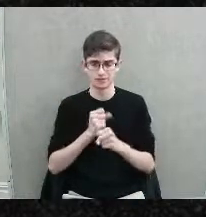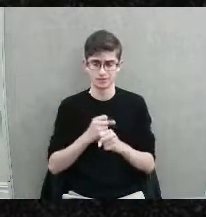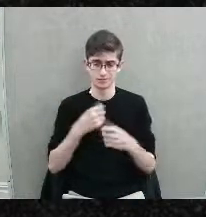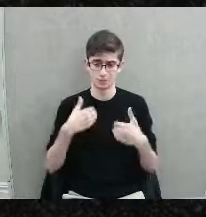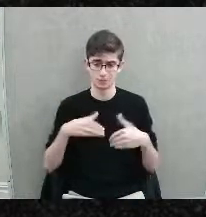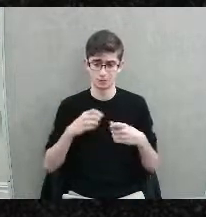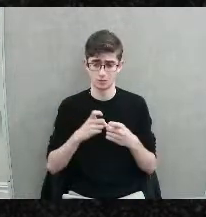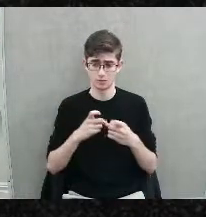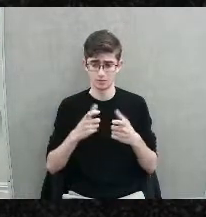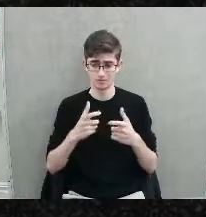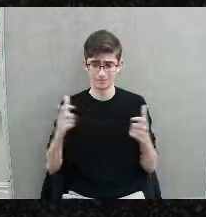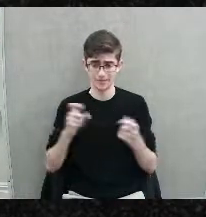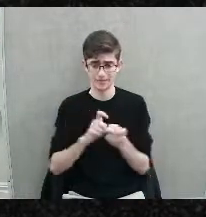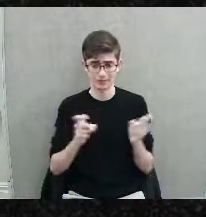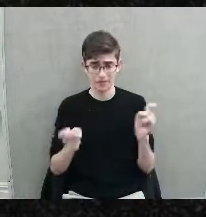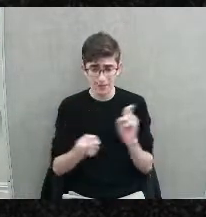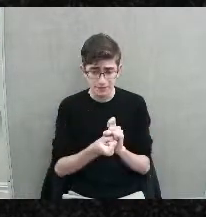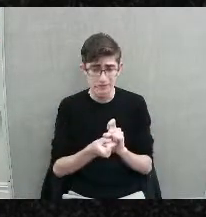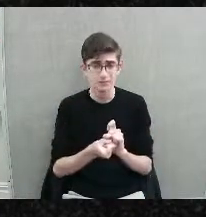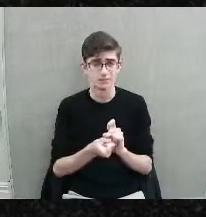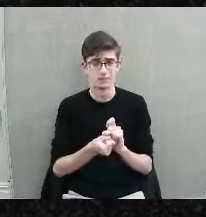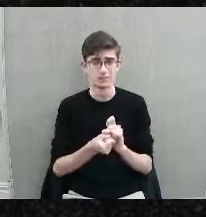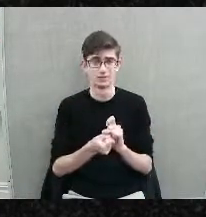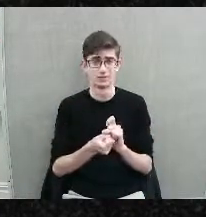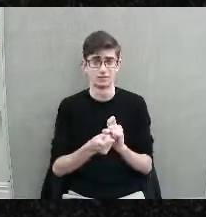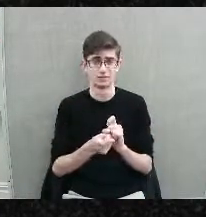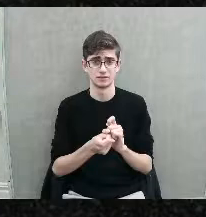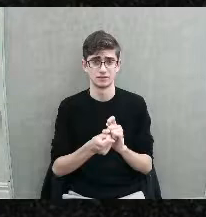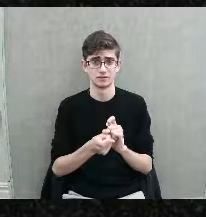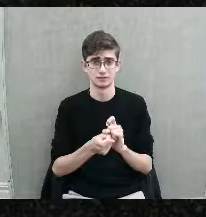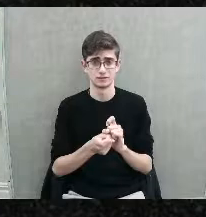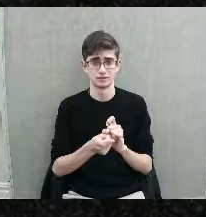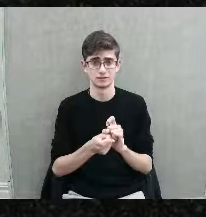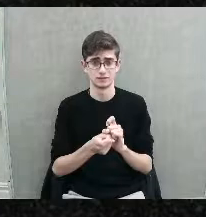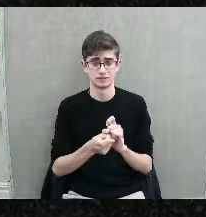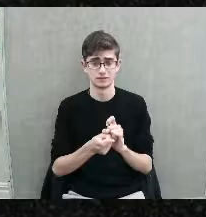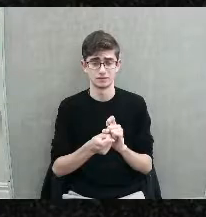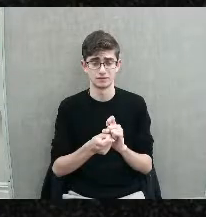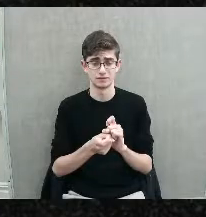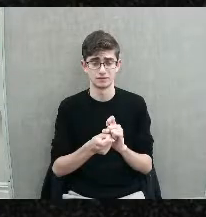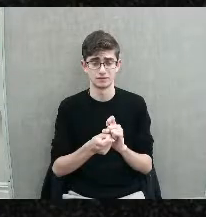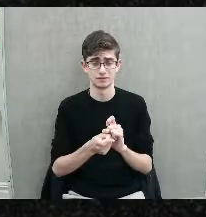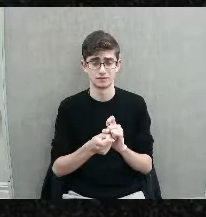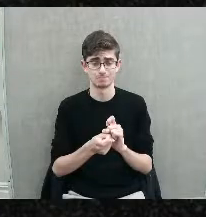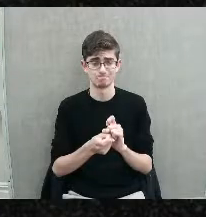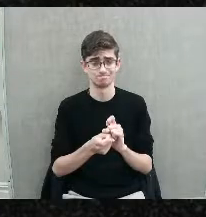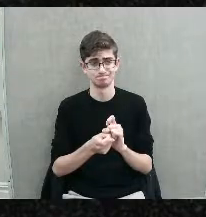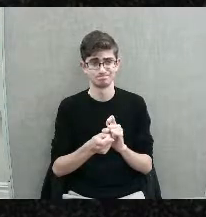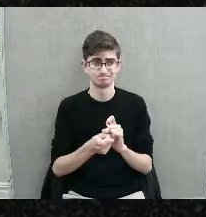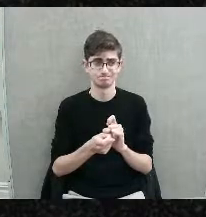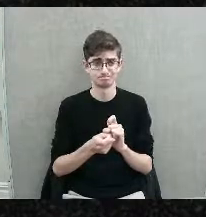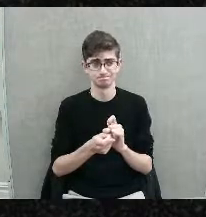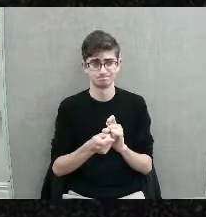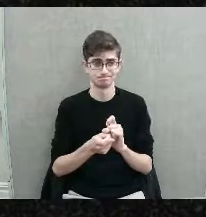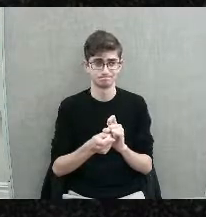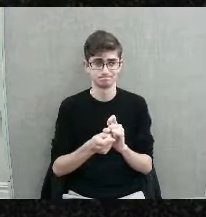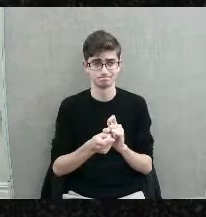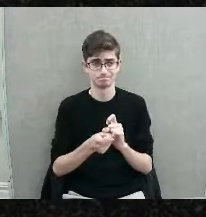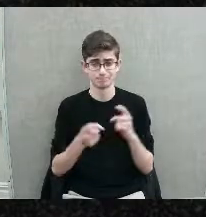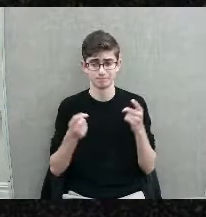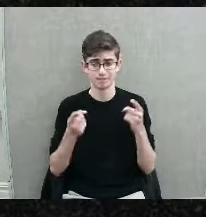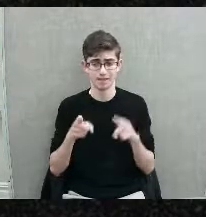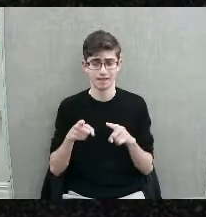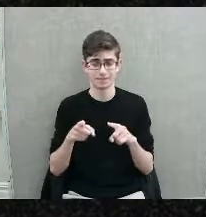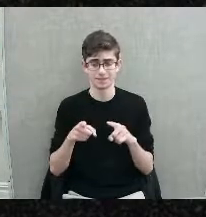changes at some levels, they're doing so in terms that that we've seen, I